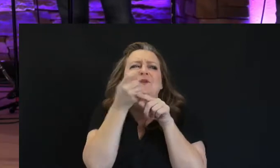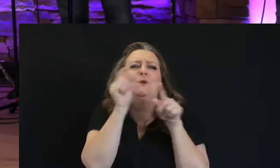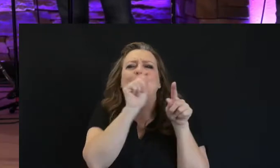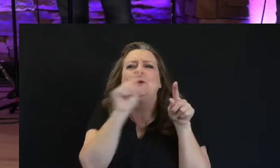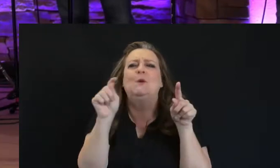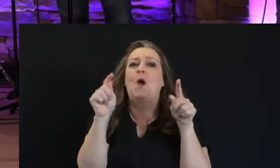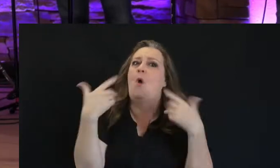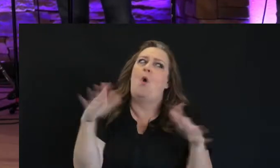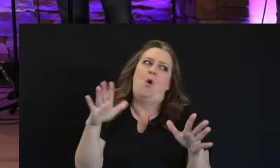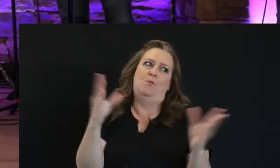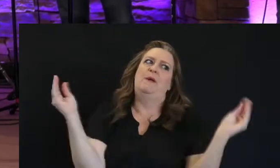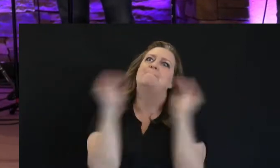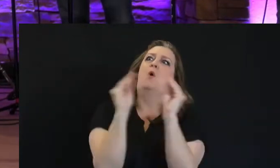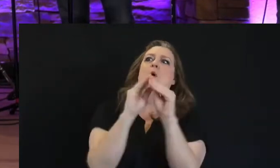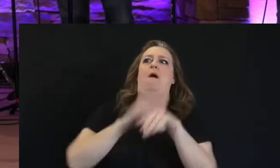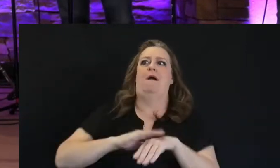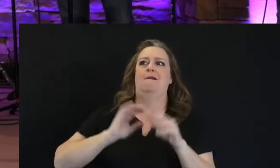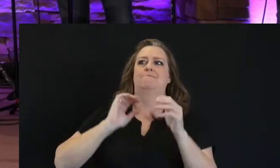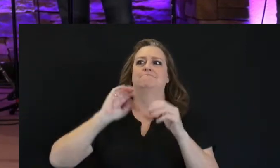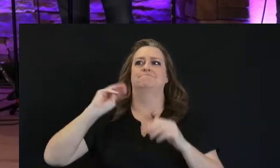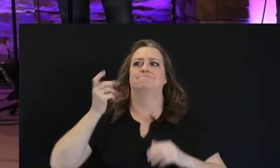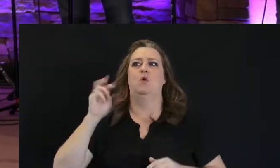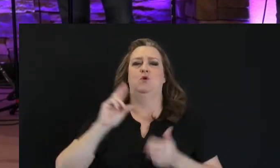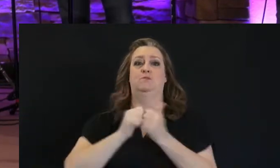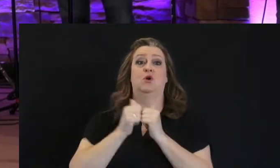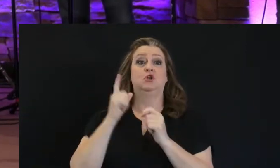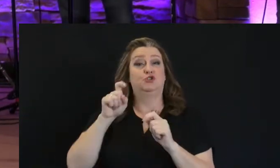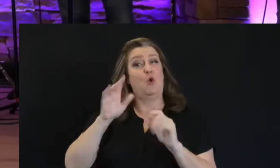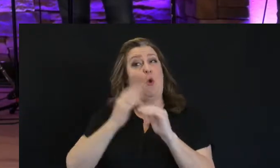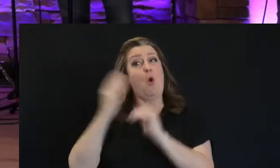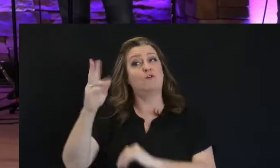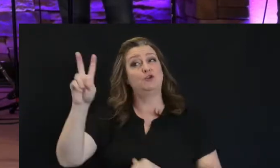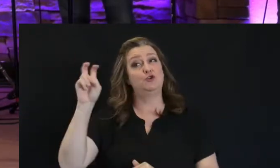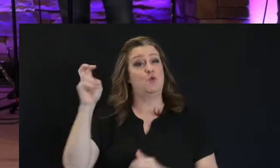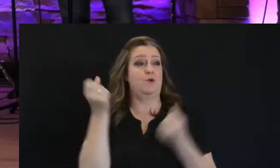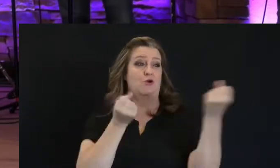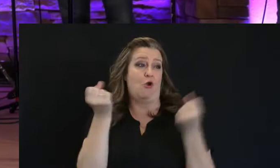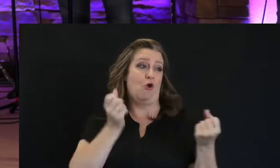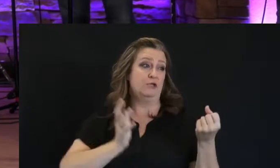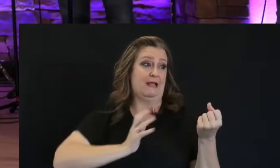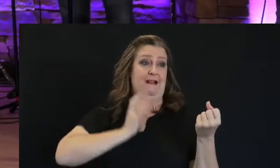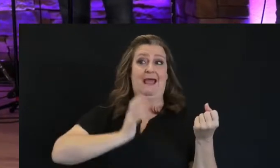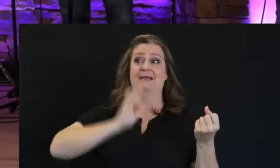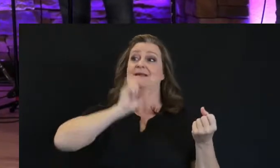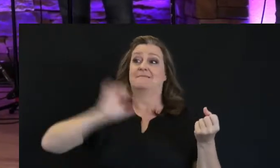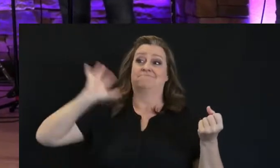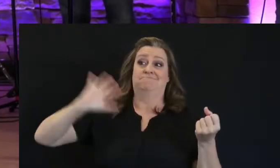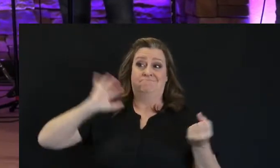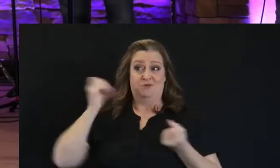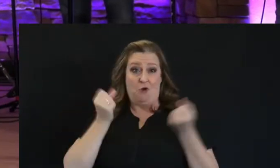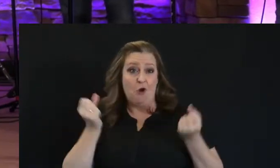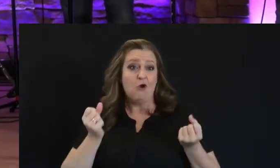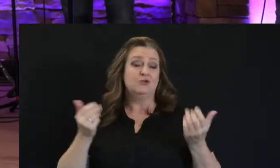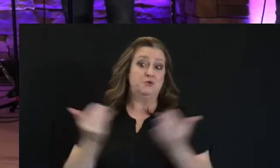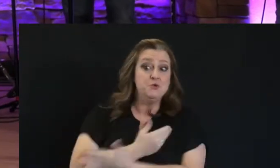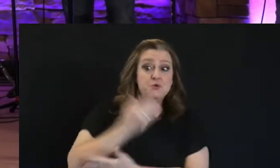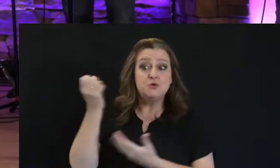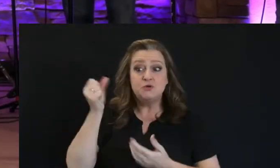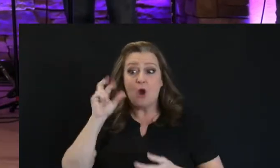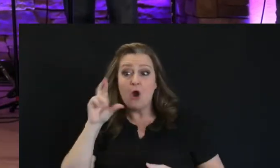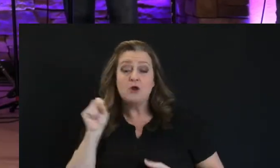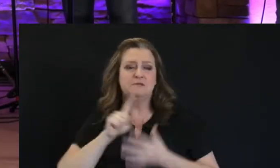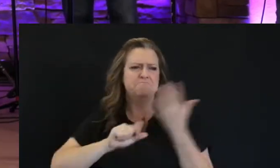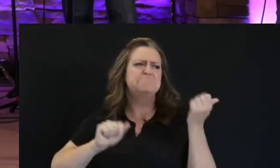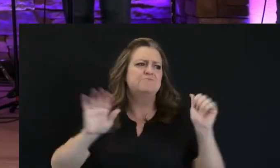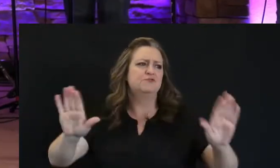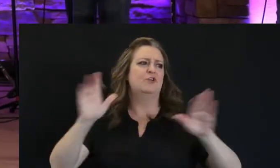have on motorsports day. We're praying for over 200 cars, all sorts of classic cars and brand new cars, all sorts of really cool stuff. It's just going to be a really